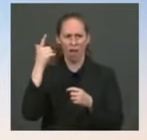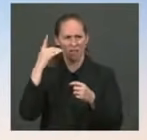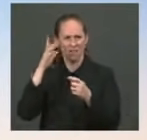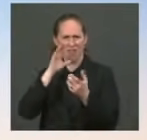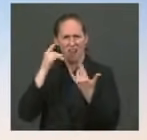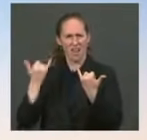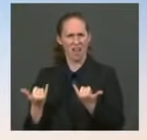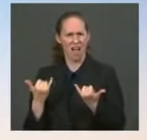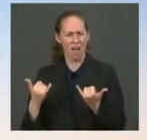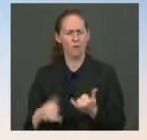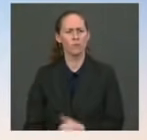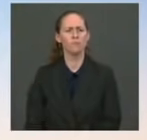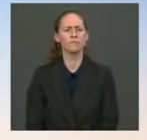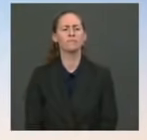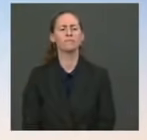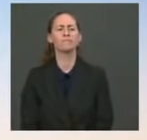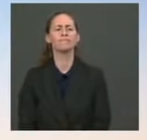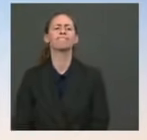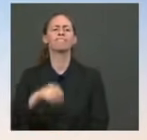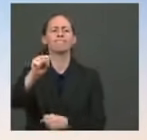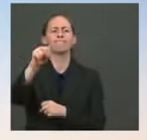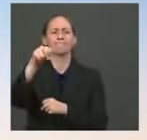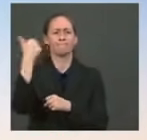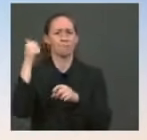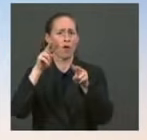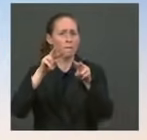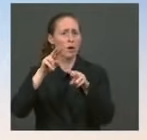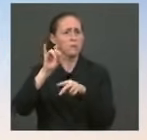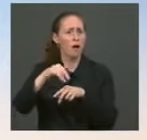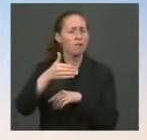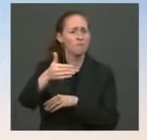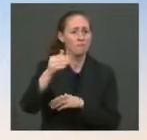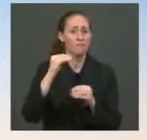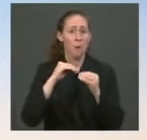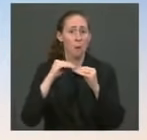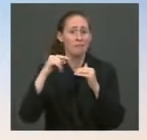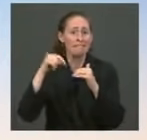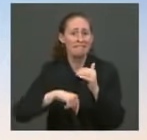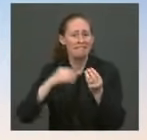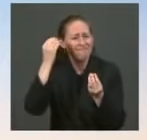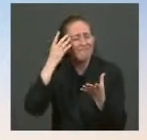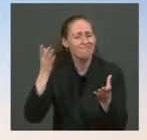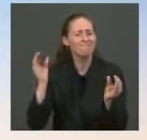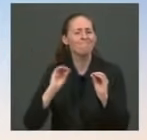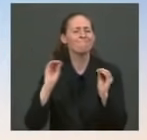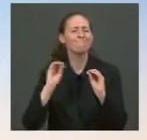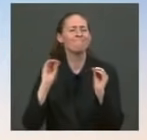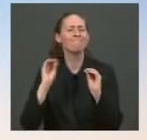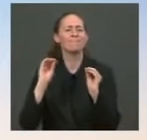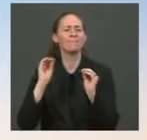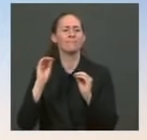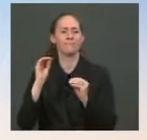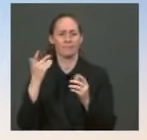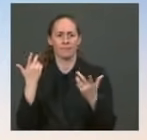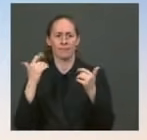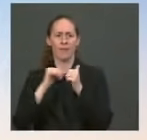to do that in the future. I don't have any more information or prediction of when that may happen, but certainly something he looks forward to doing,